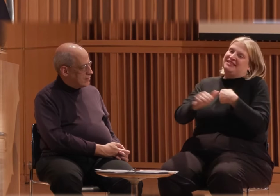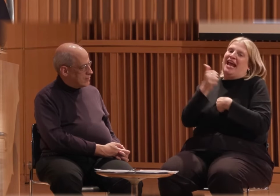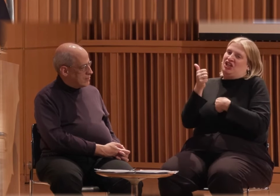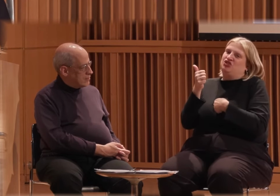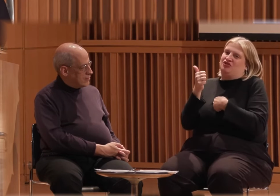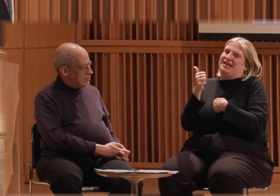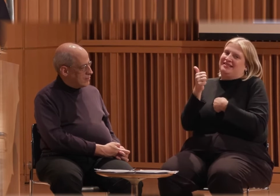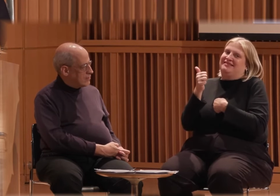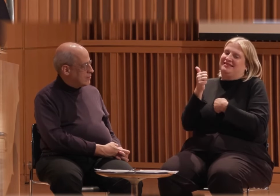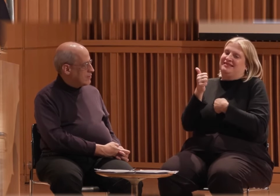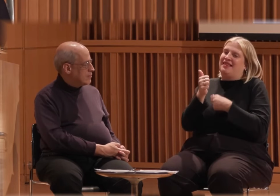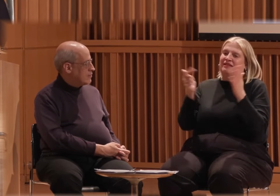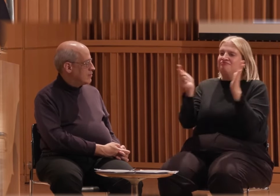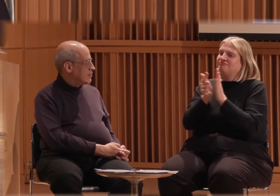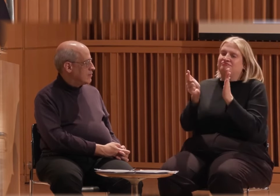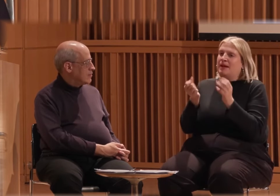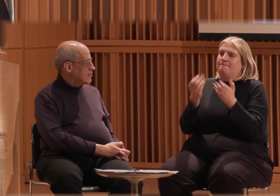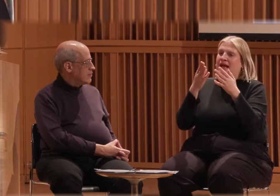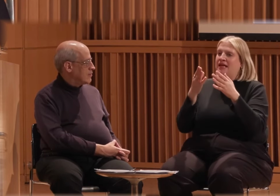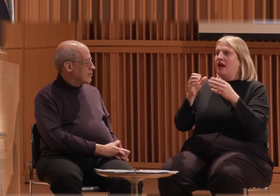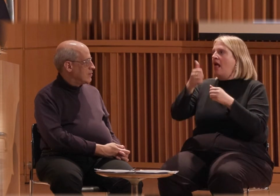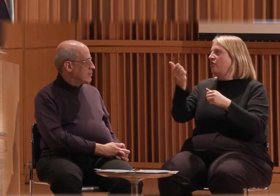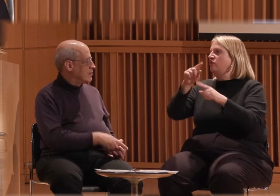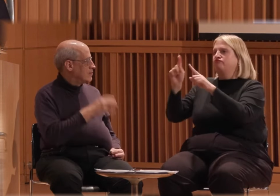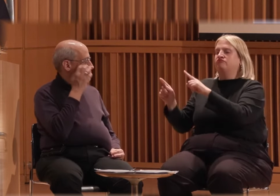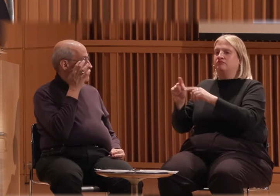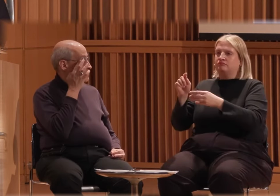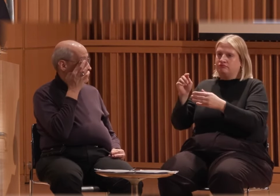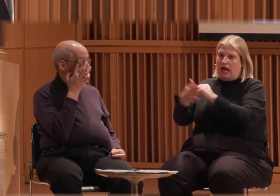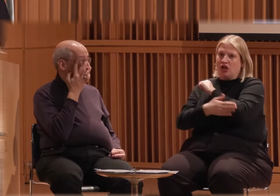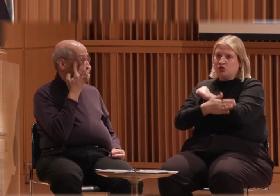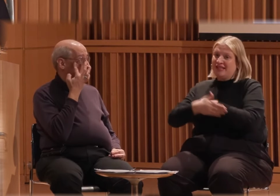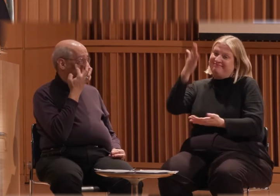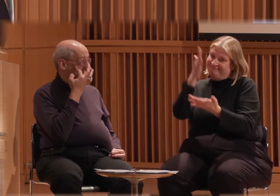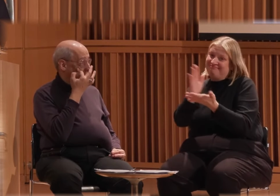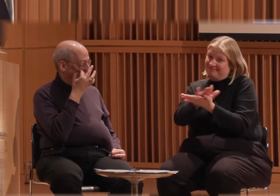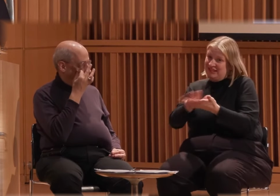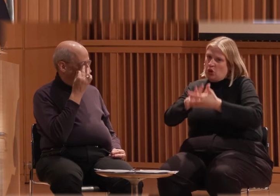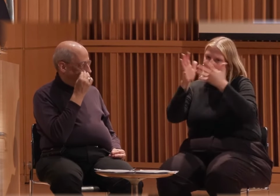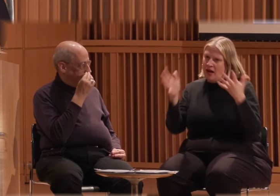chemicals that are not allowed in many industrialized countries. Stop cleaning so much.